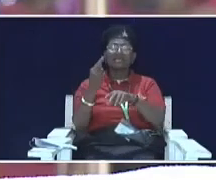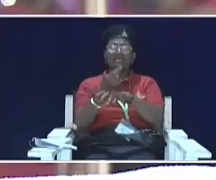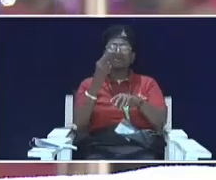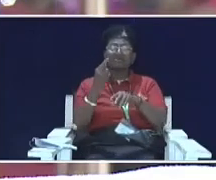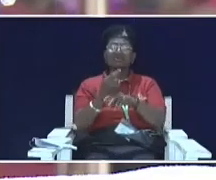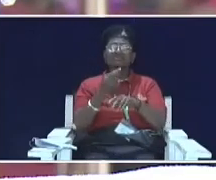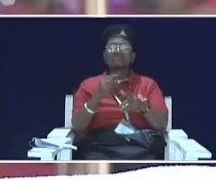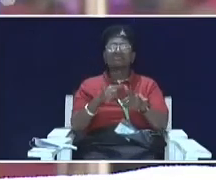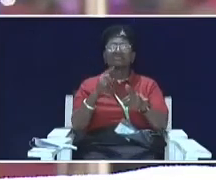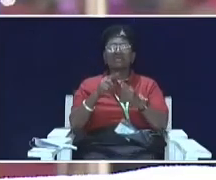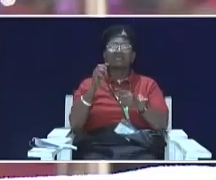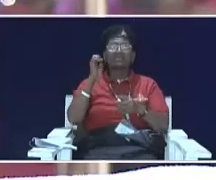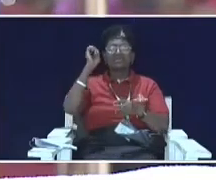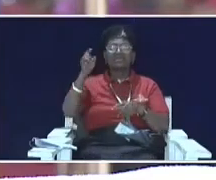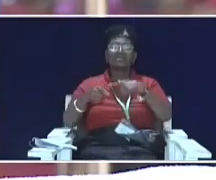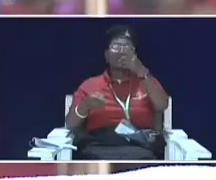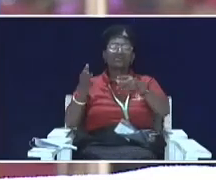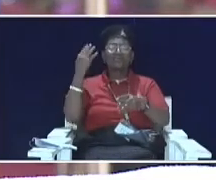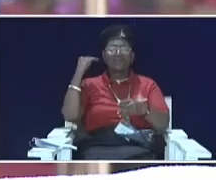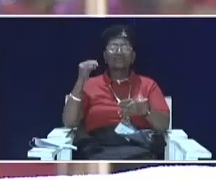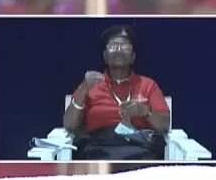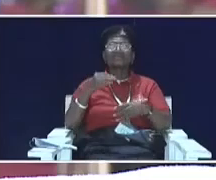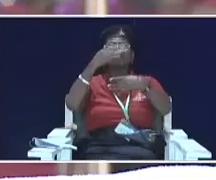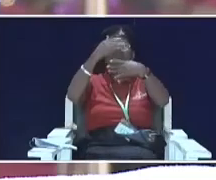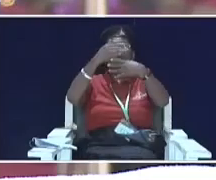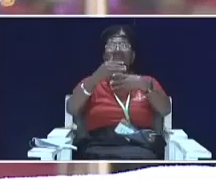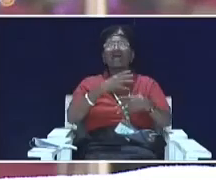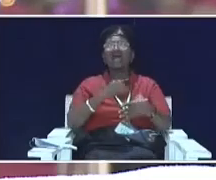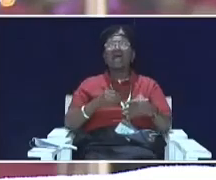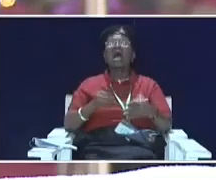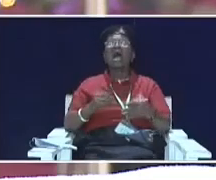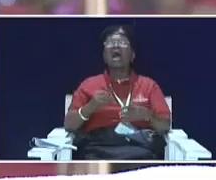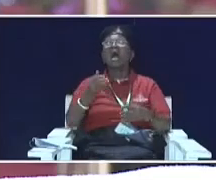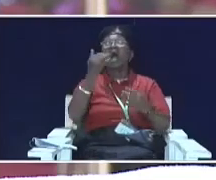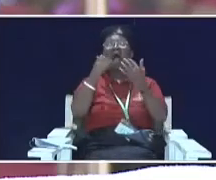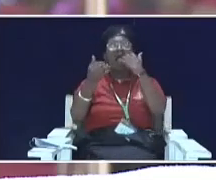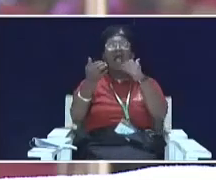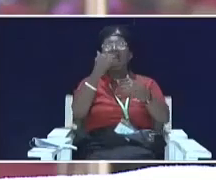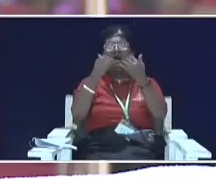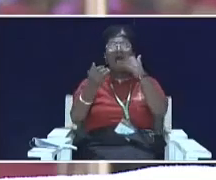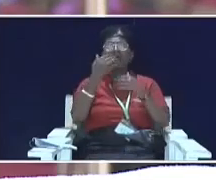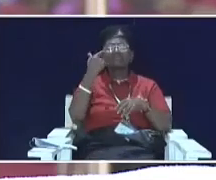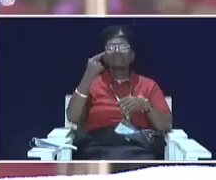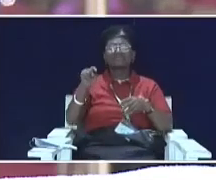And then it went further and consumed the earth around the place.